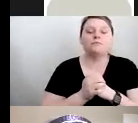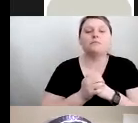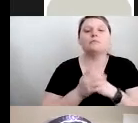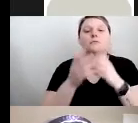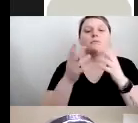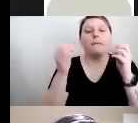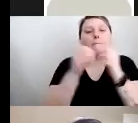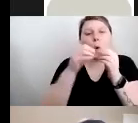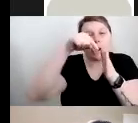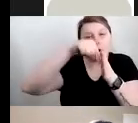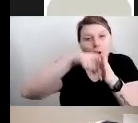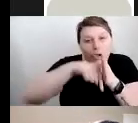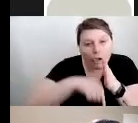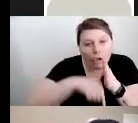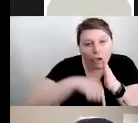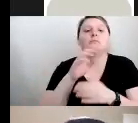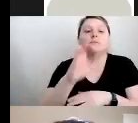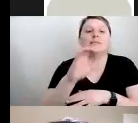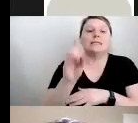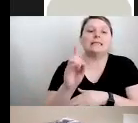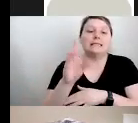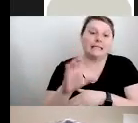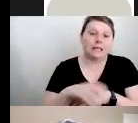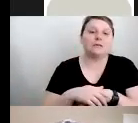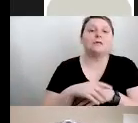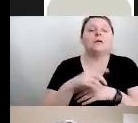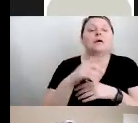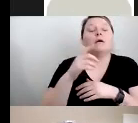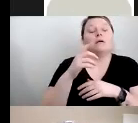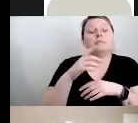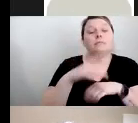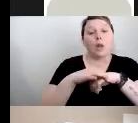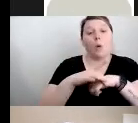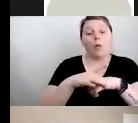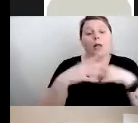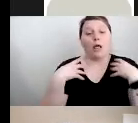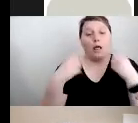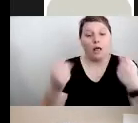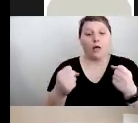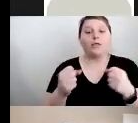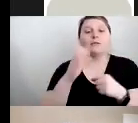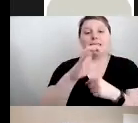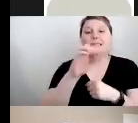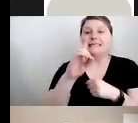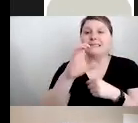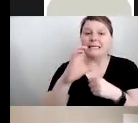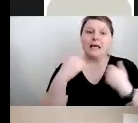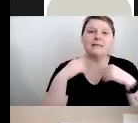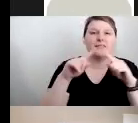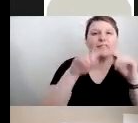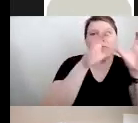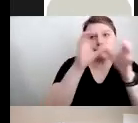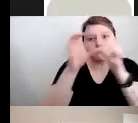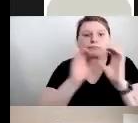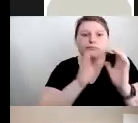little bit deeper into the Center for Global Health, that's broken up, and the CDC has its own system of centers and then divisions and then